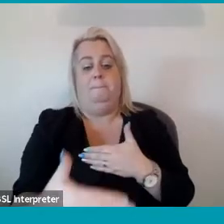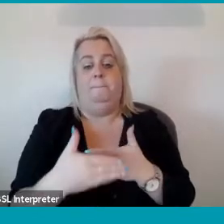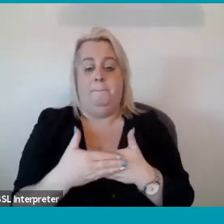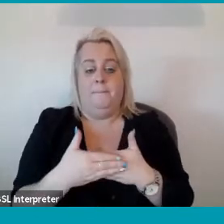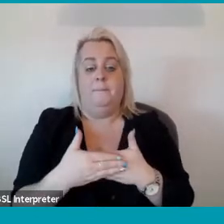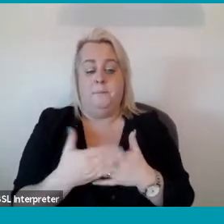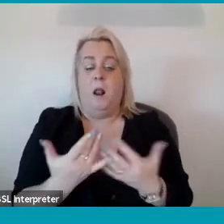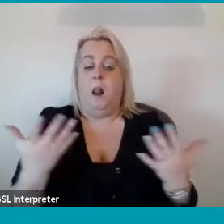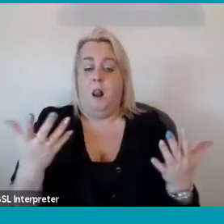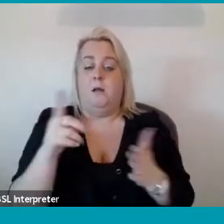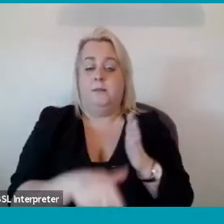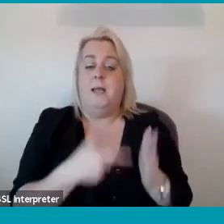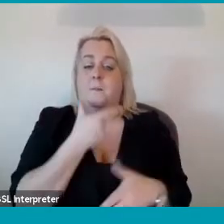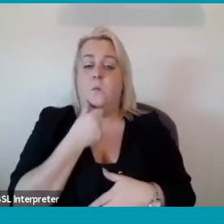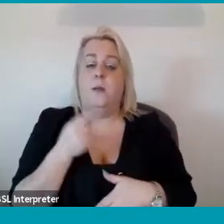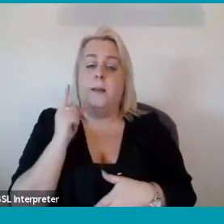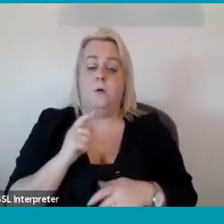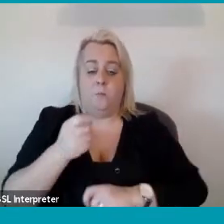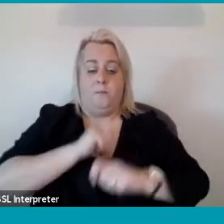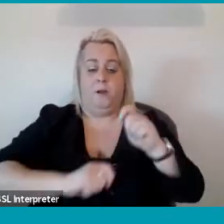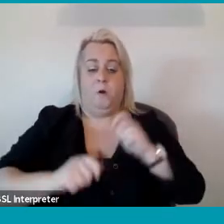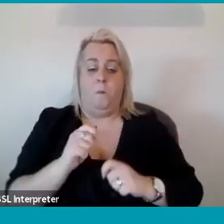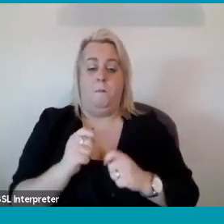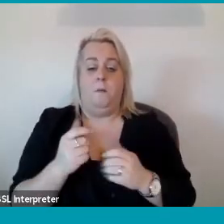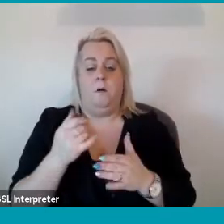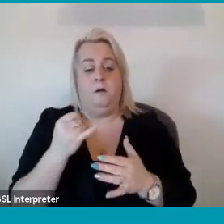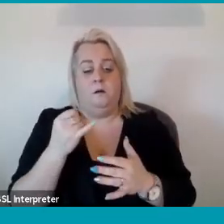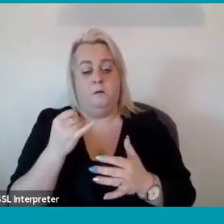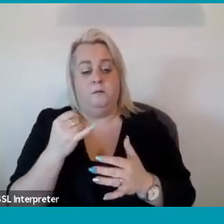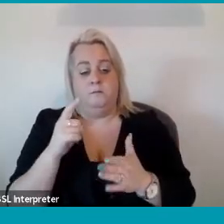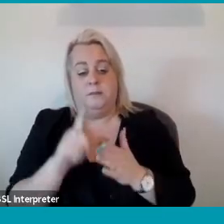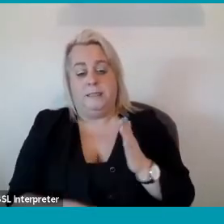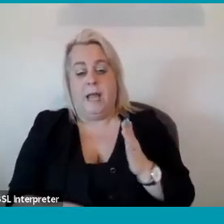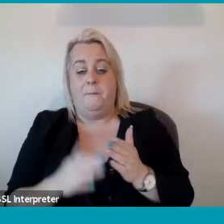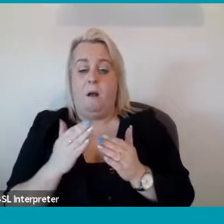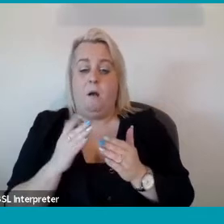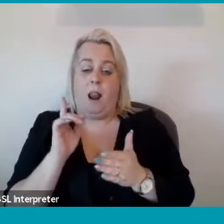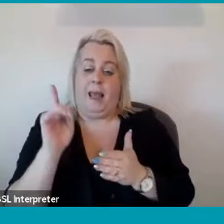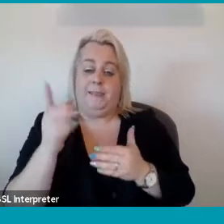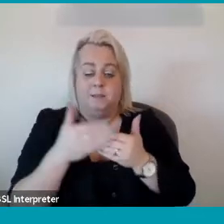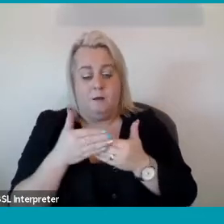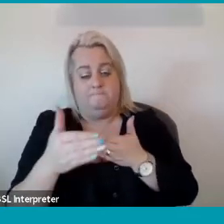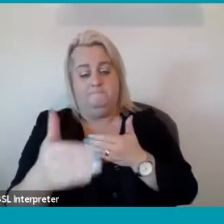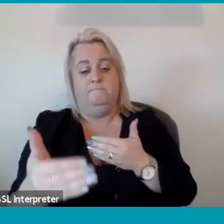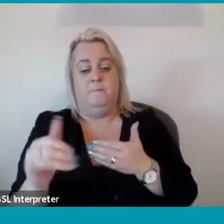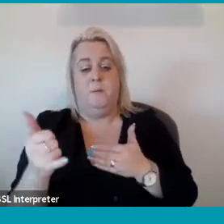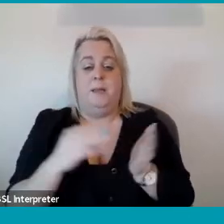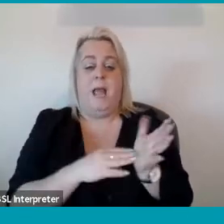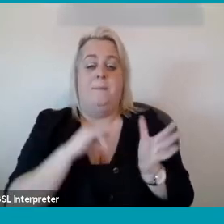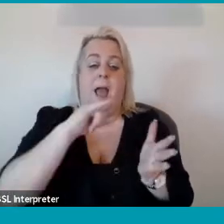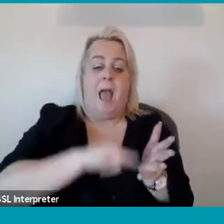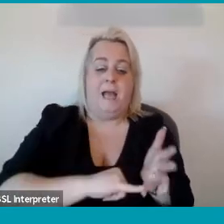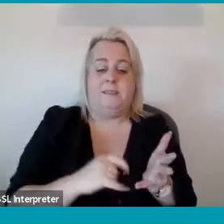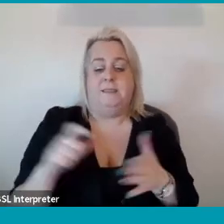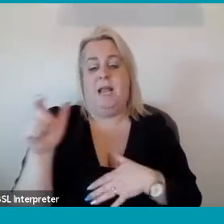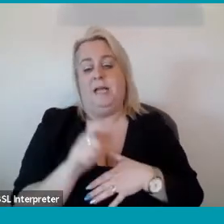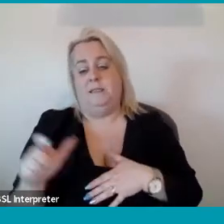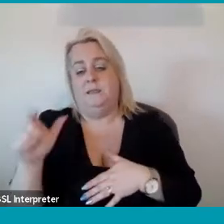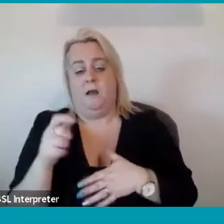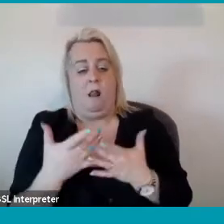of disabled people. So we may develop MS, or we may have an accident, or we may develop cancer or whatever it might